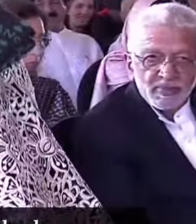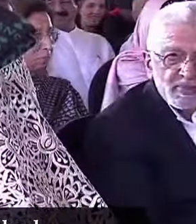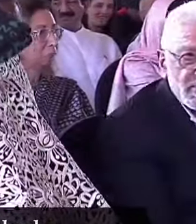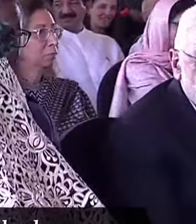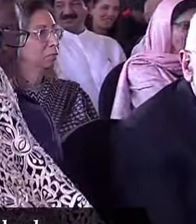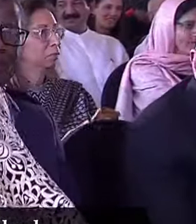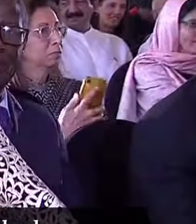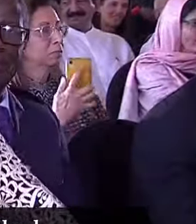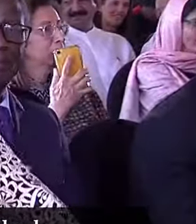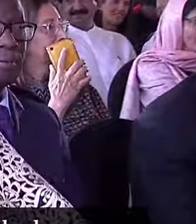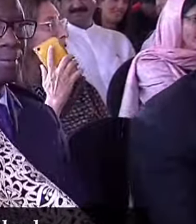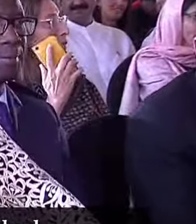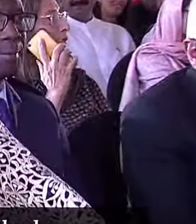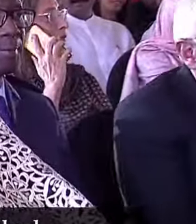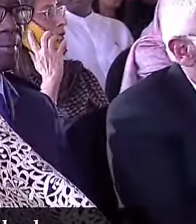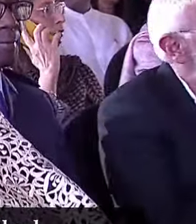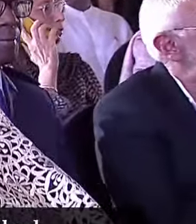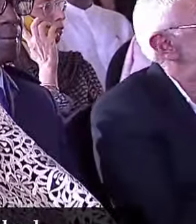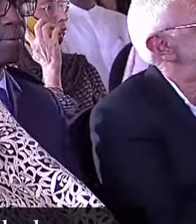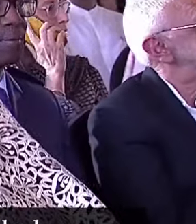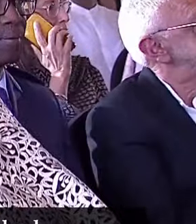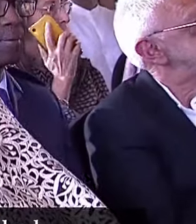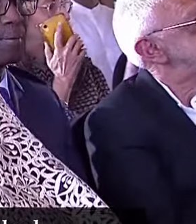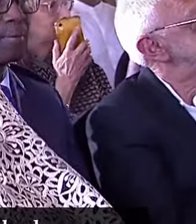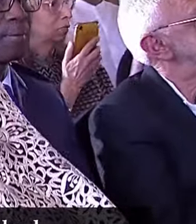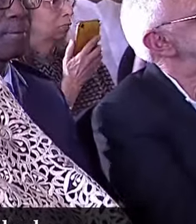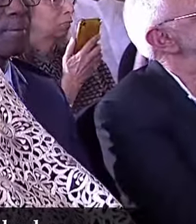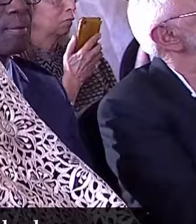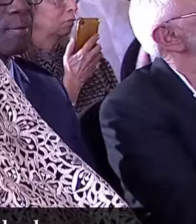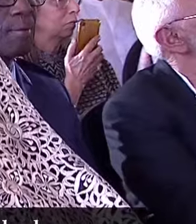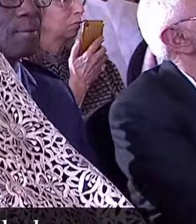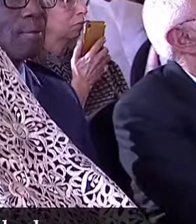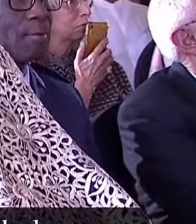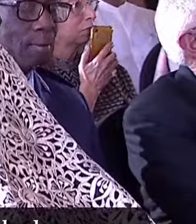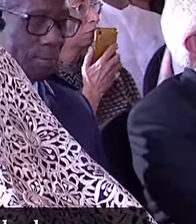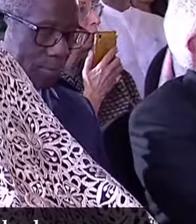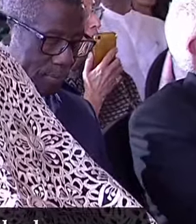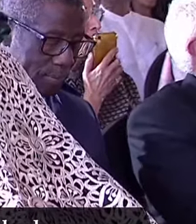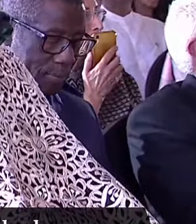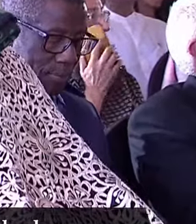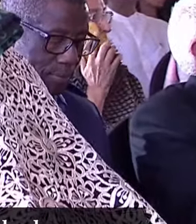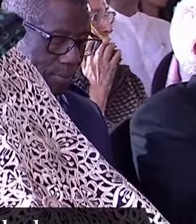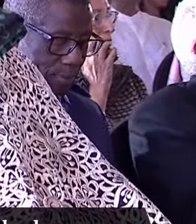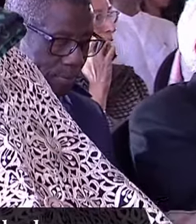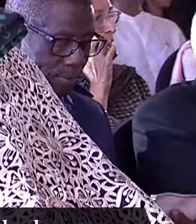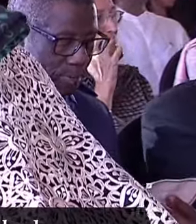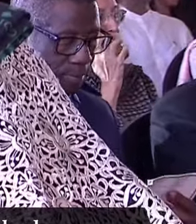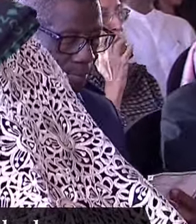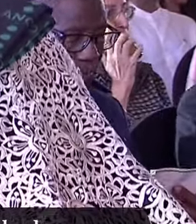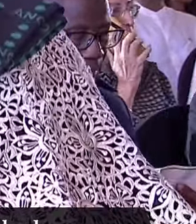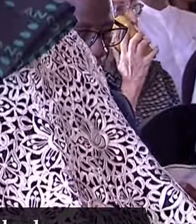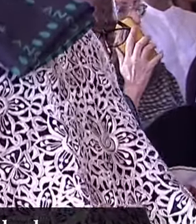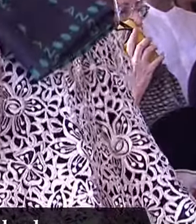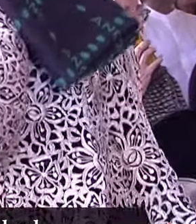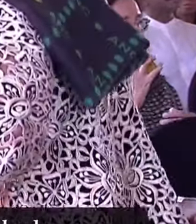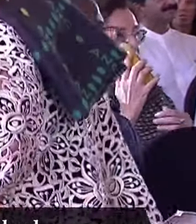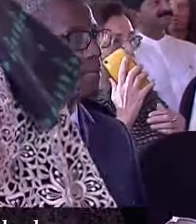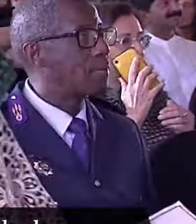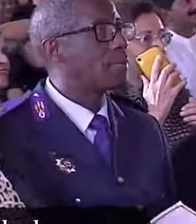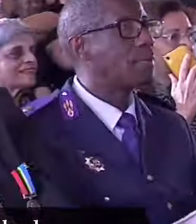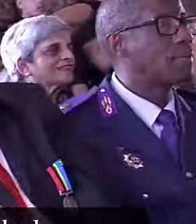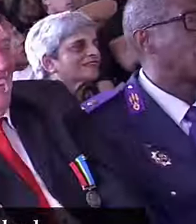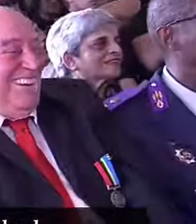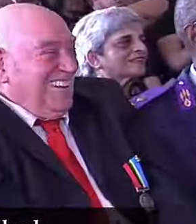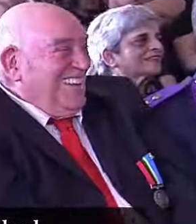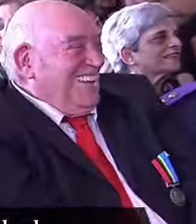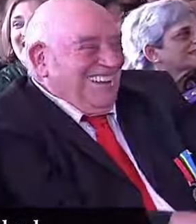Thanks, my boss. The one of Aziz's famous lines is about this doctor who told him to